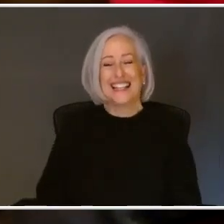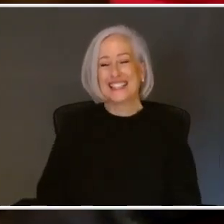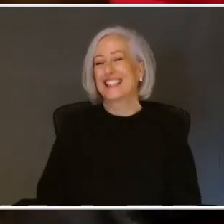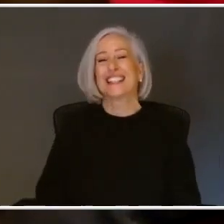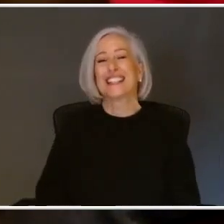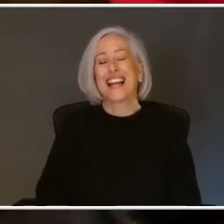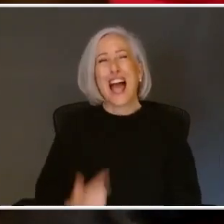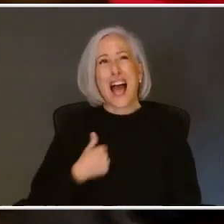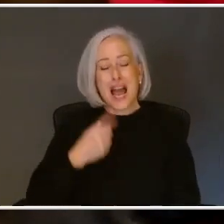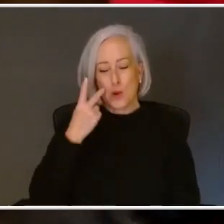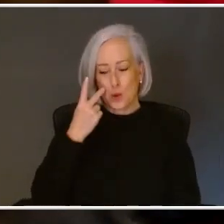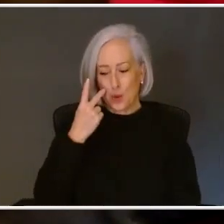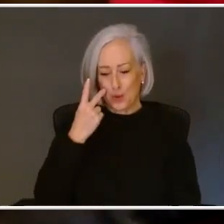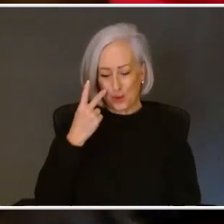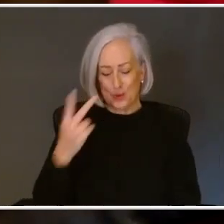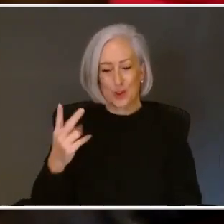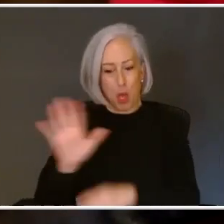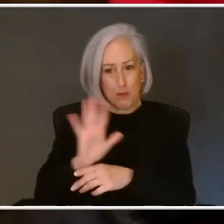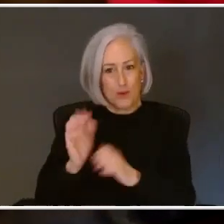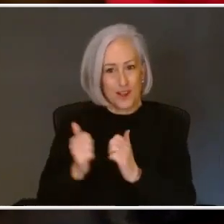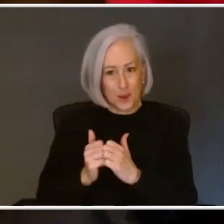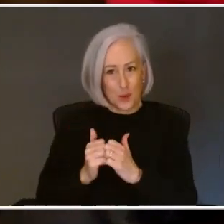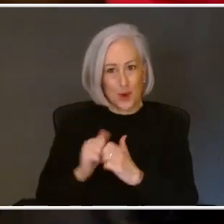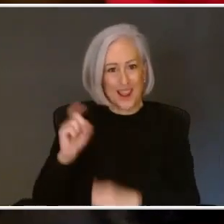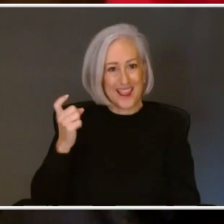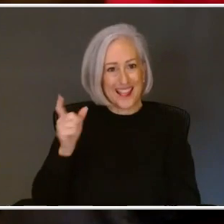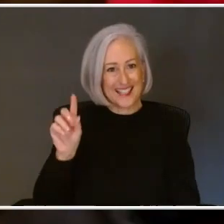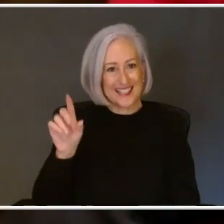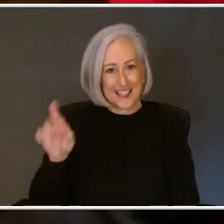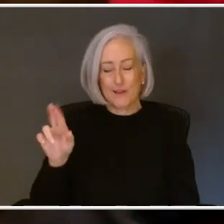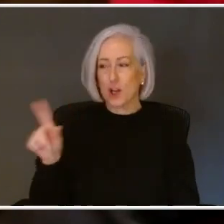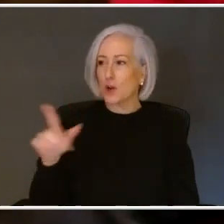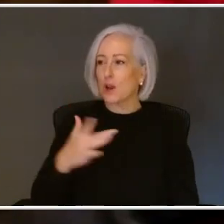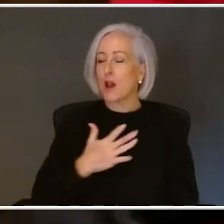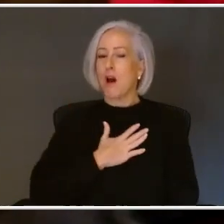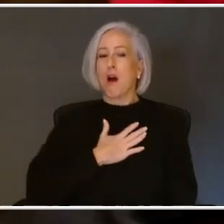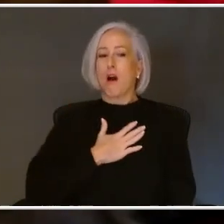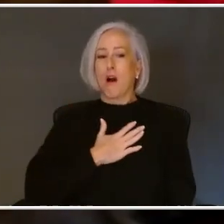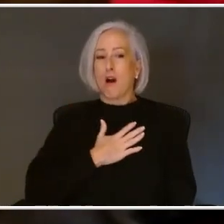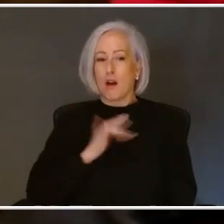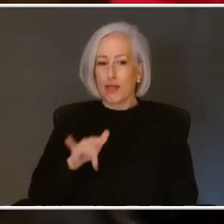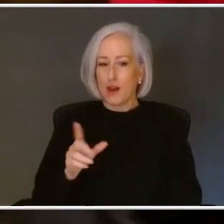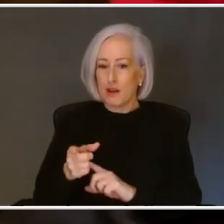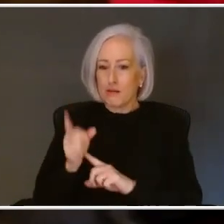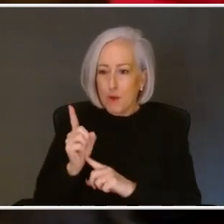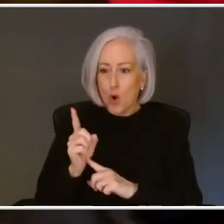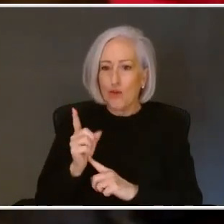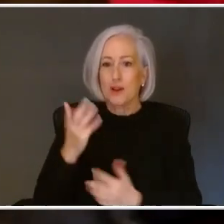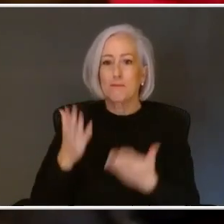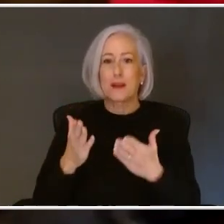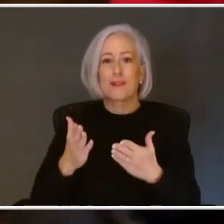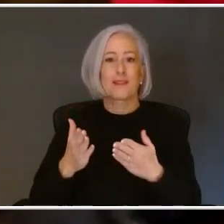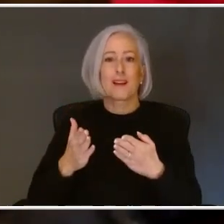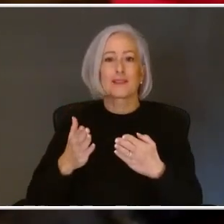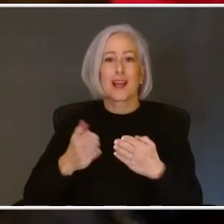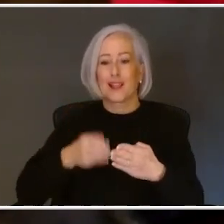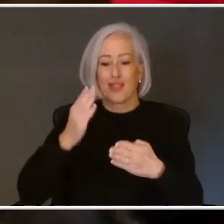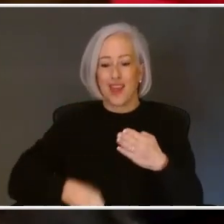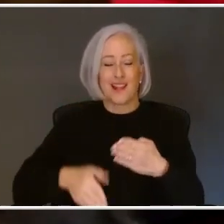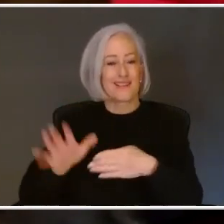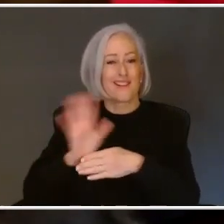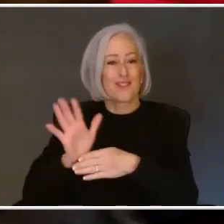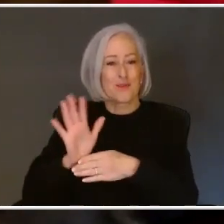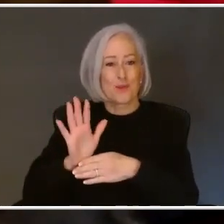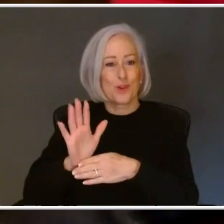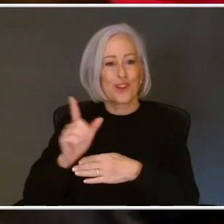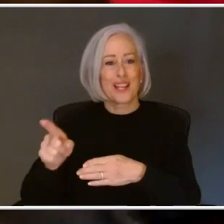I remember seeing the movie with him, and he was really touched by that moment in the movie. It's like the grand finale of the film,